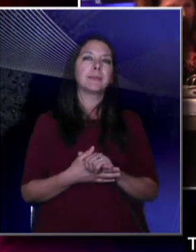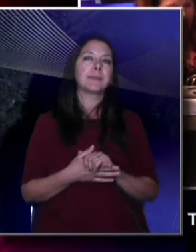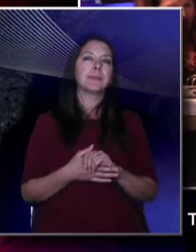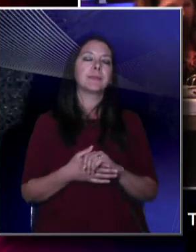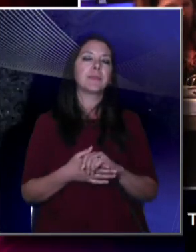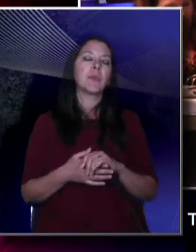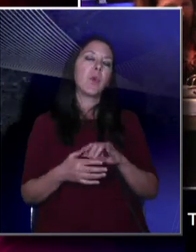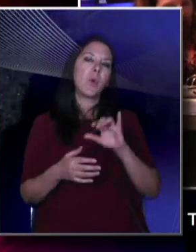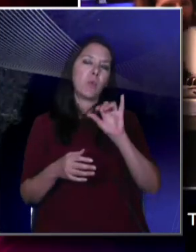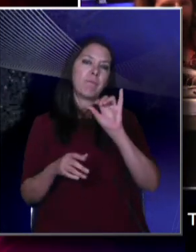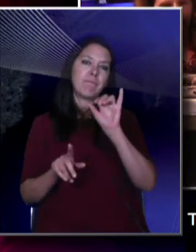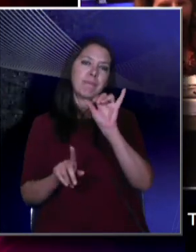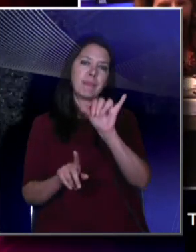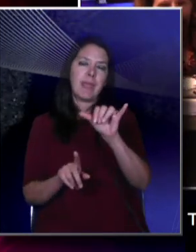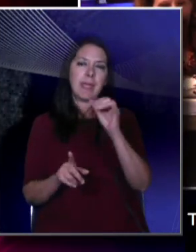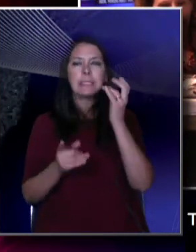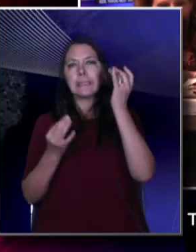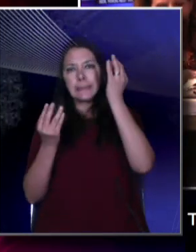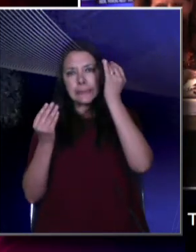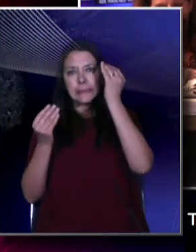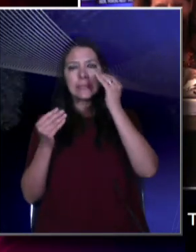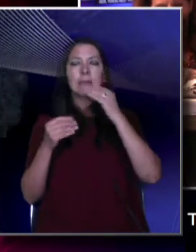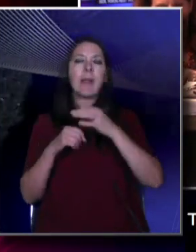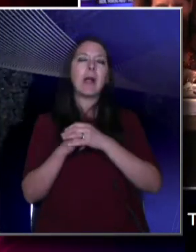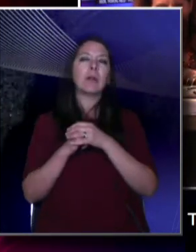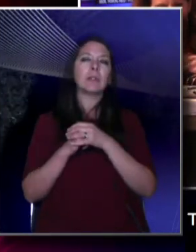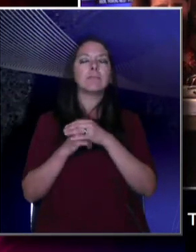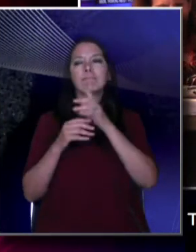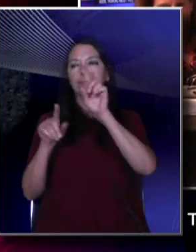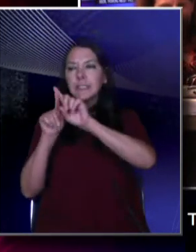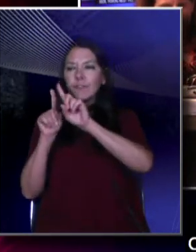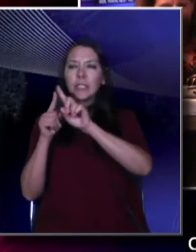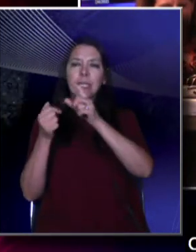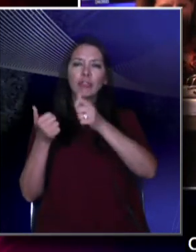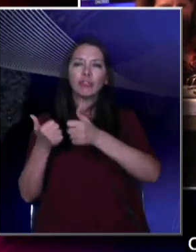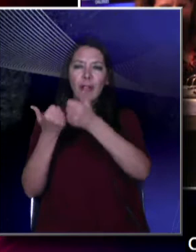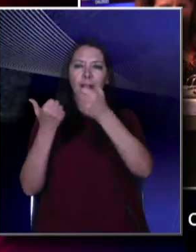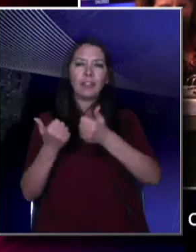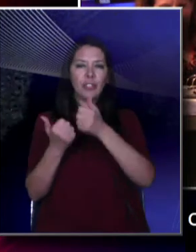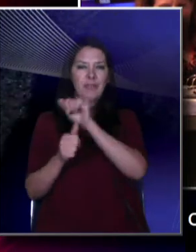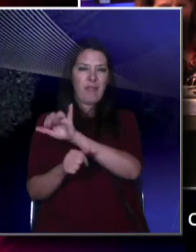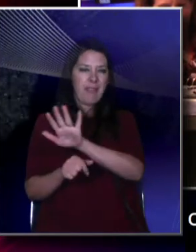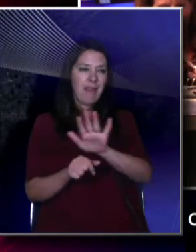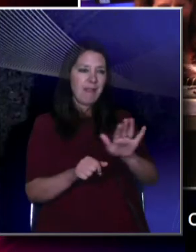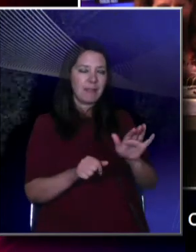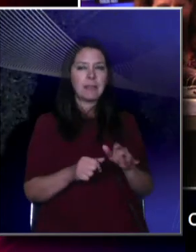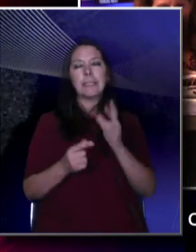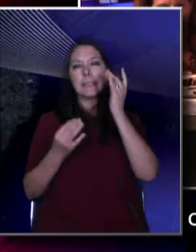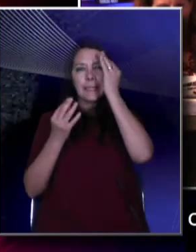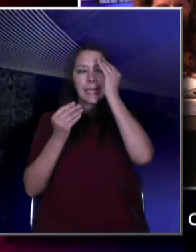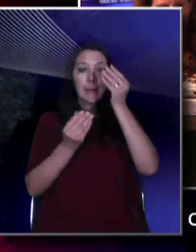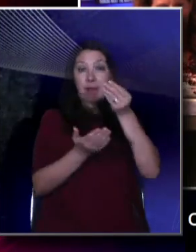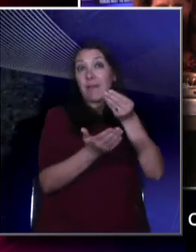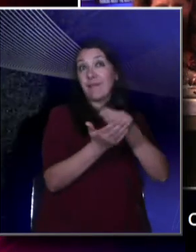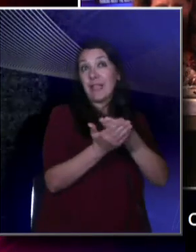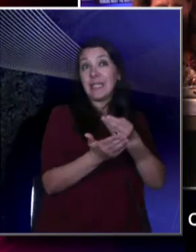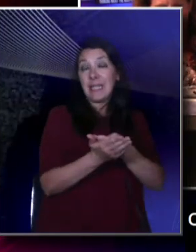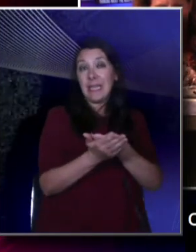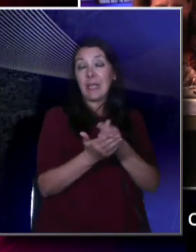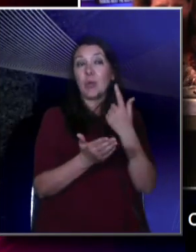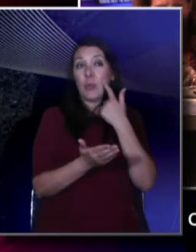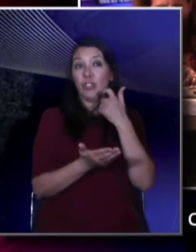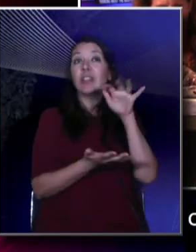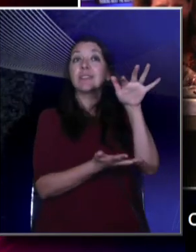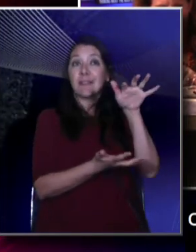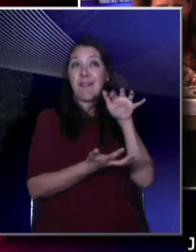thinking about this, thinking about the challenges, thinking about the additional funding that we just got. We